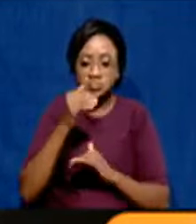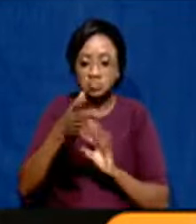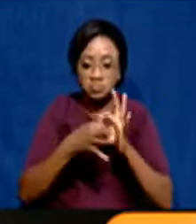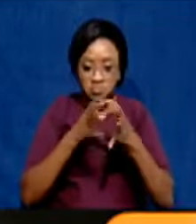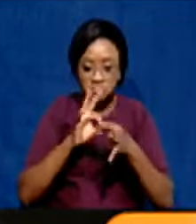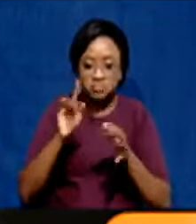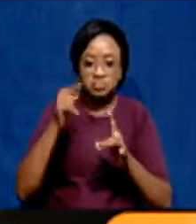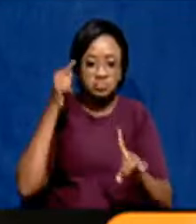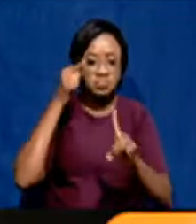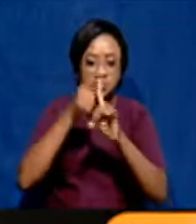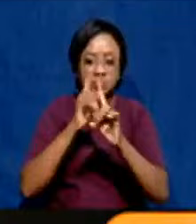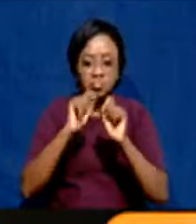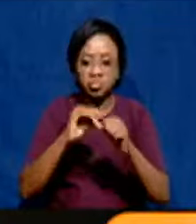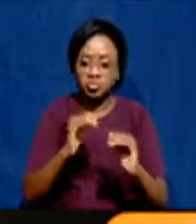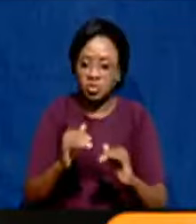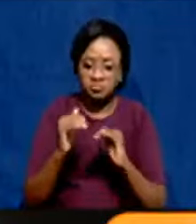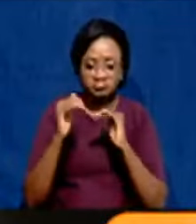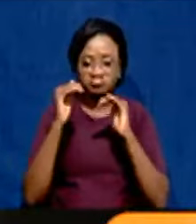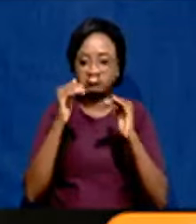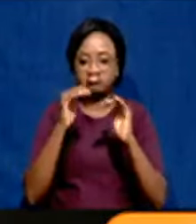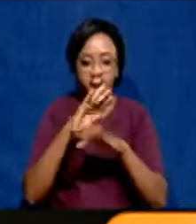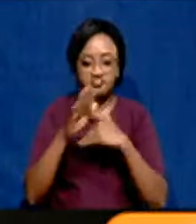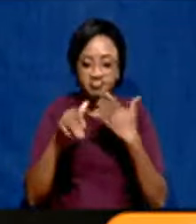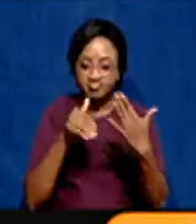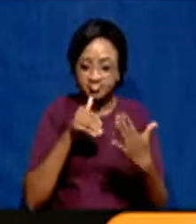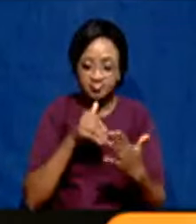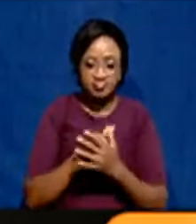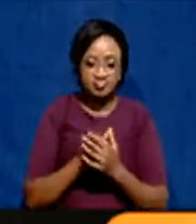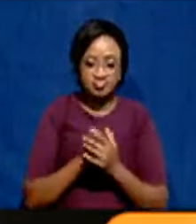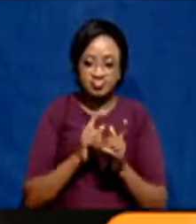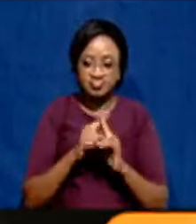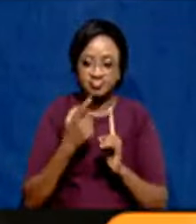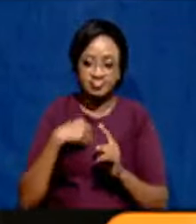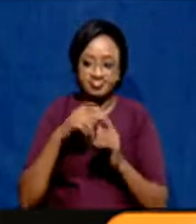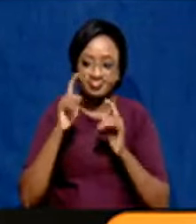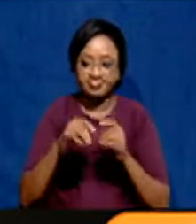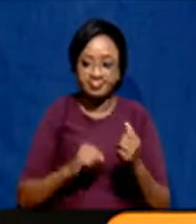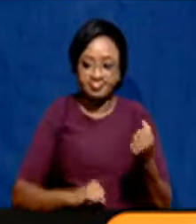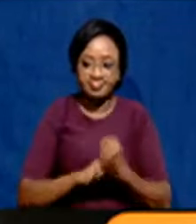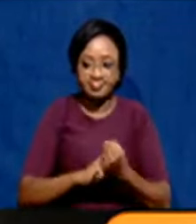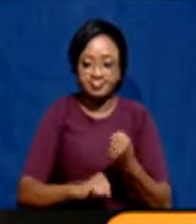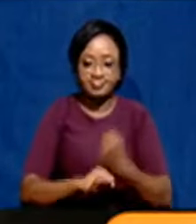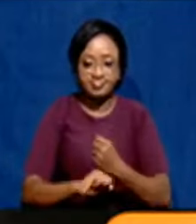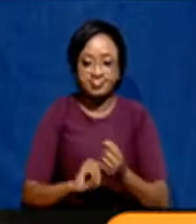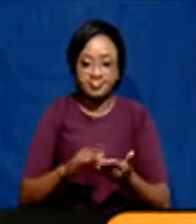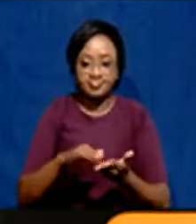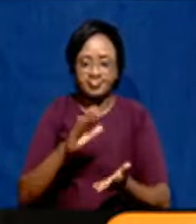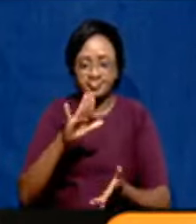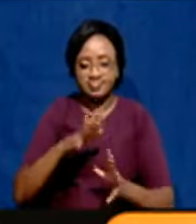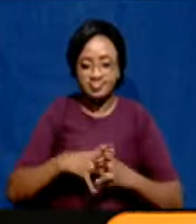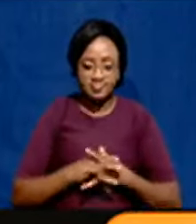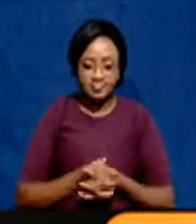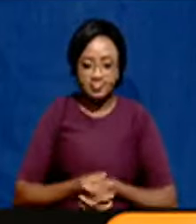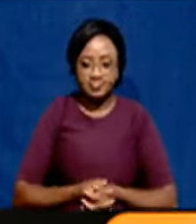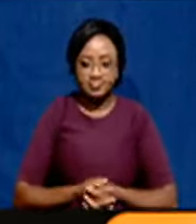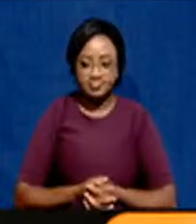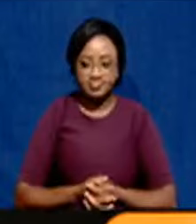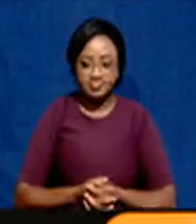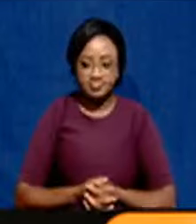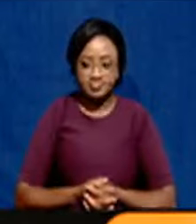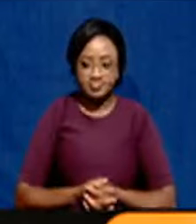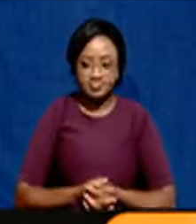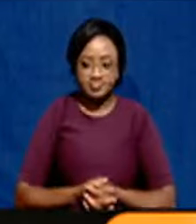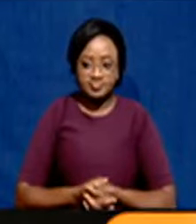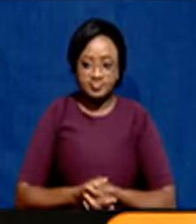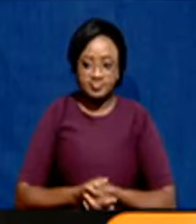was going to be at where everybody else expects. So we need to put in more effort, as Lena says. Okay. Look, just one final one,